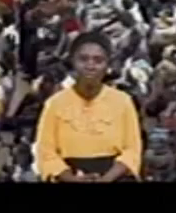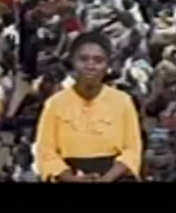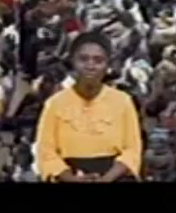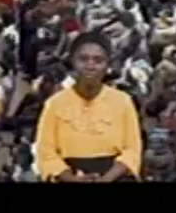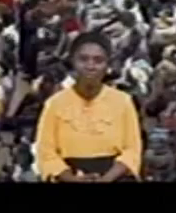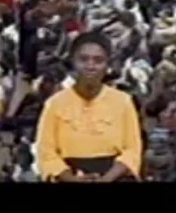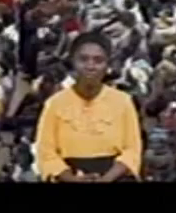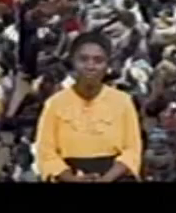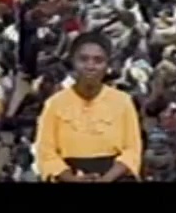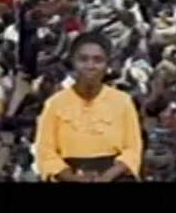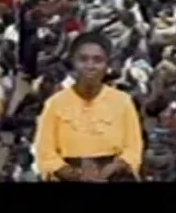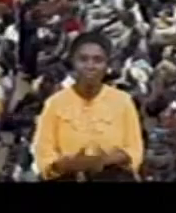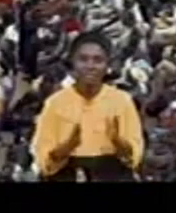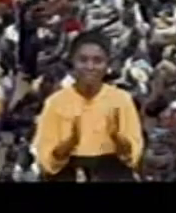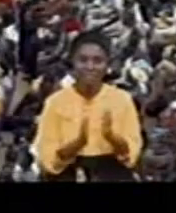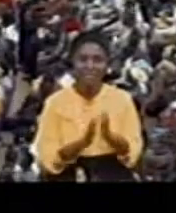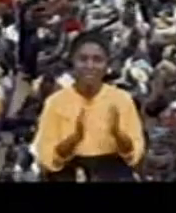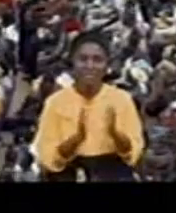Praise the Lord.